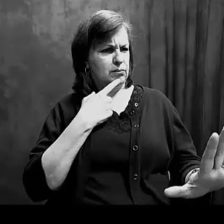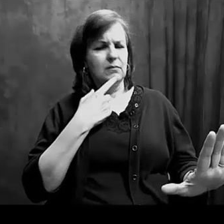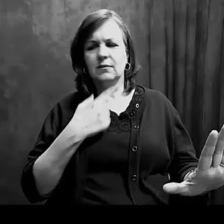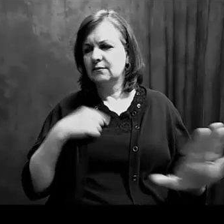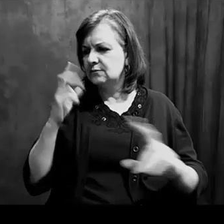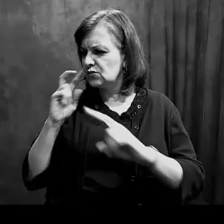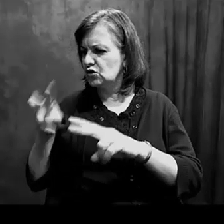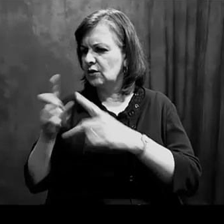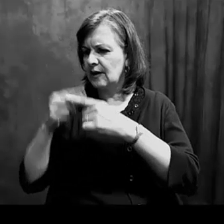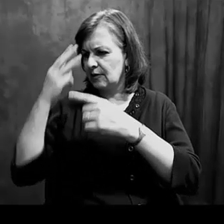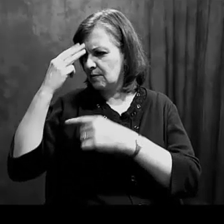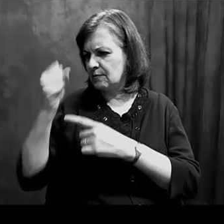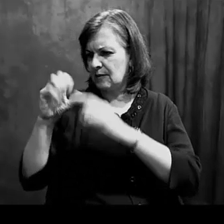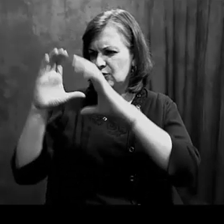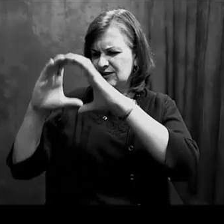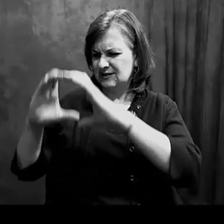cells